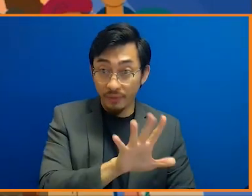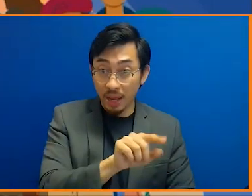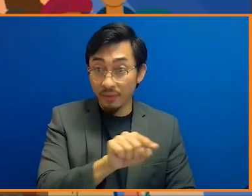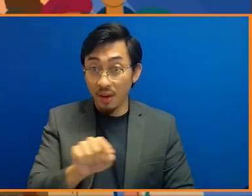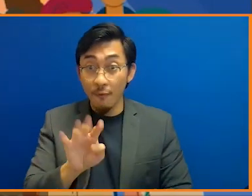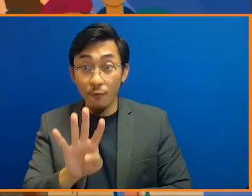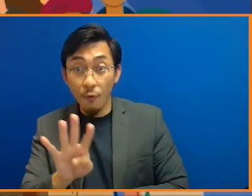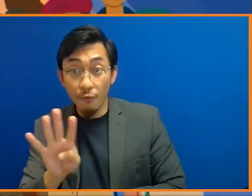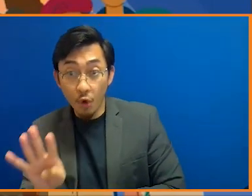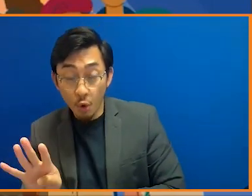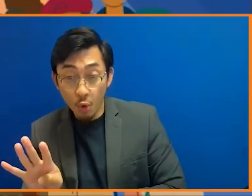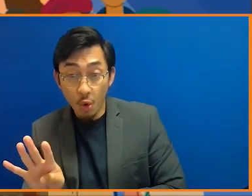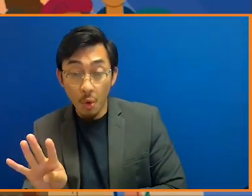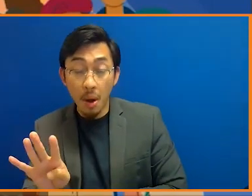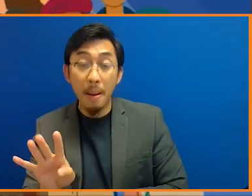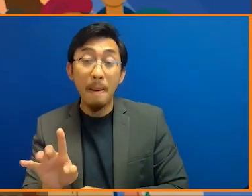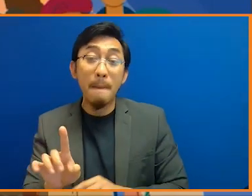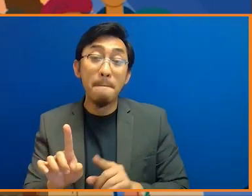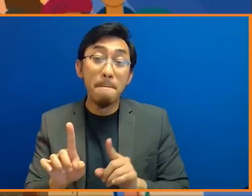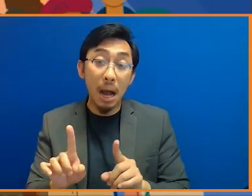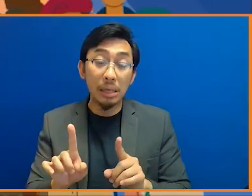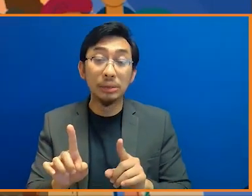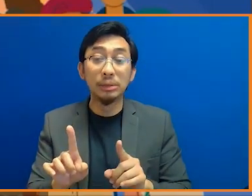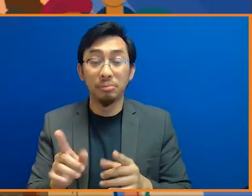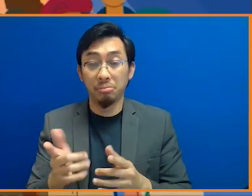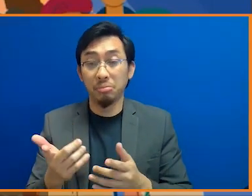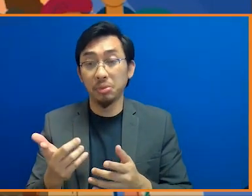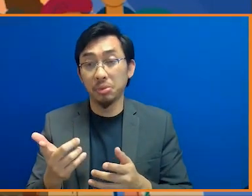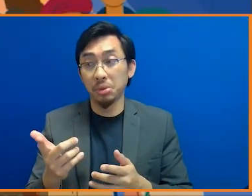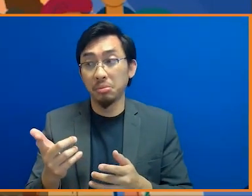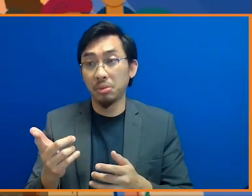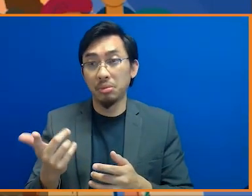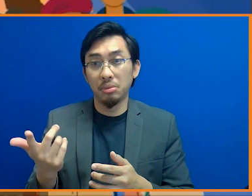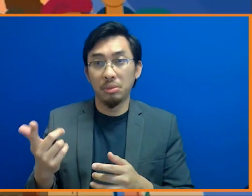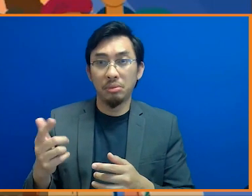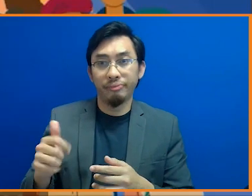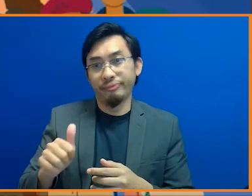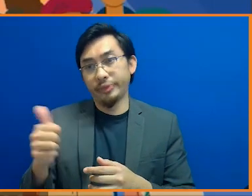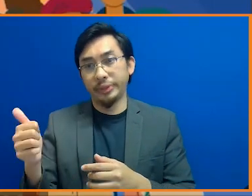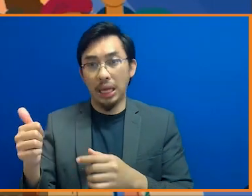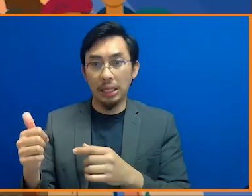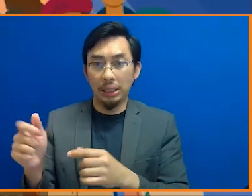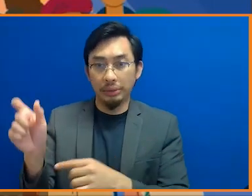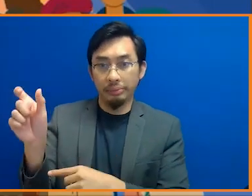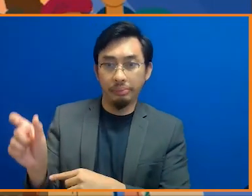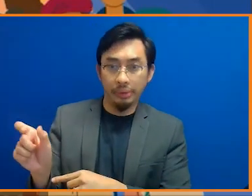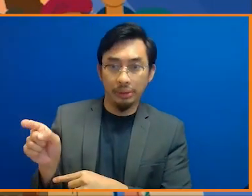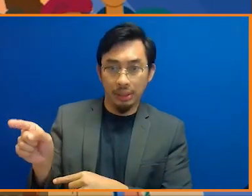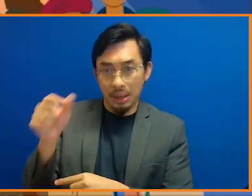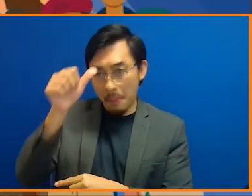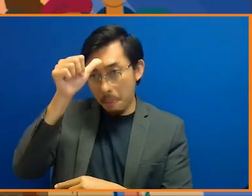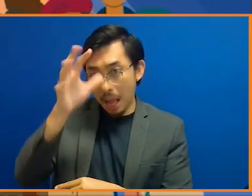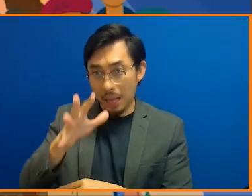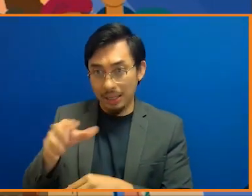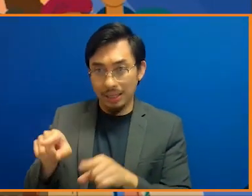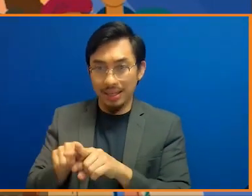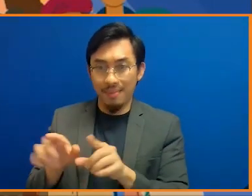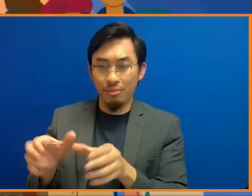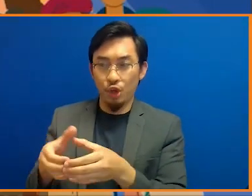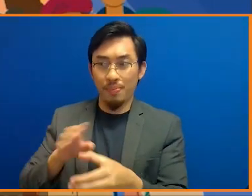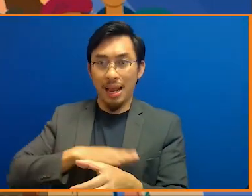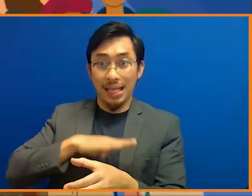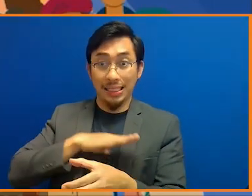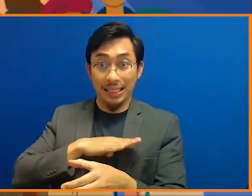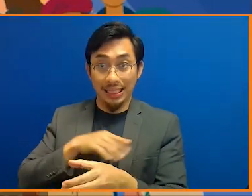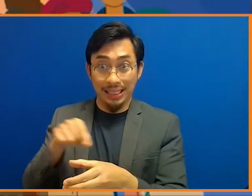age, 15 to 44, but and then someone, a man